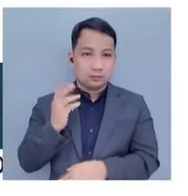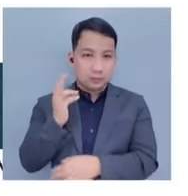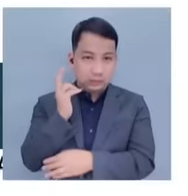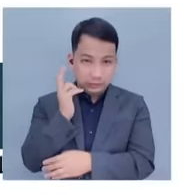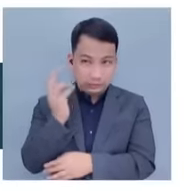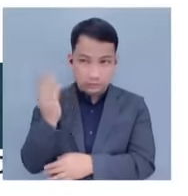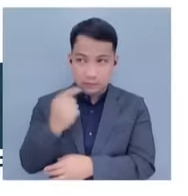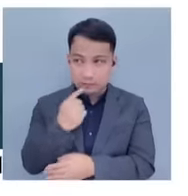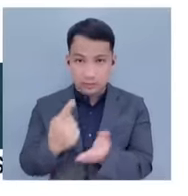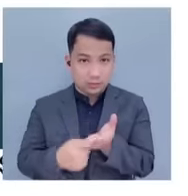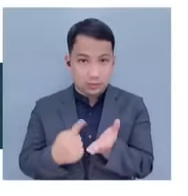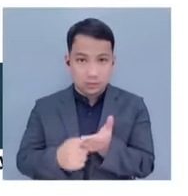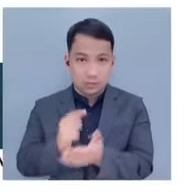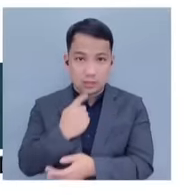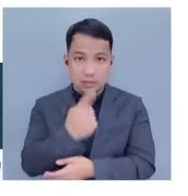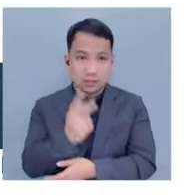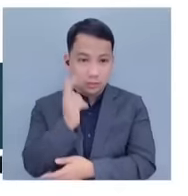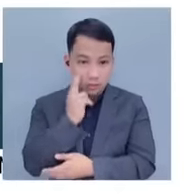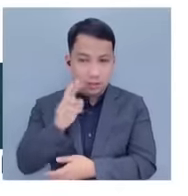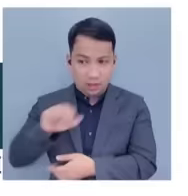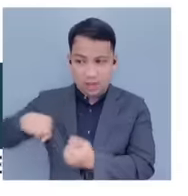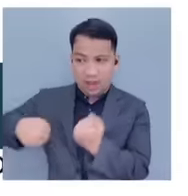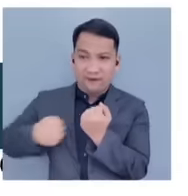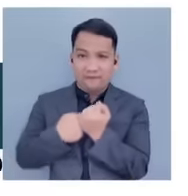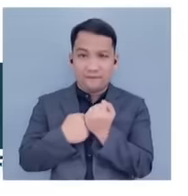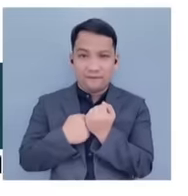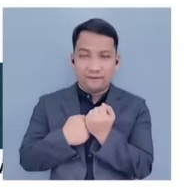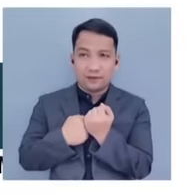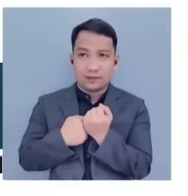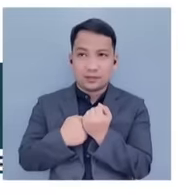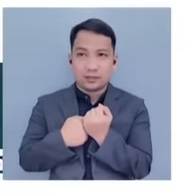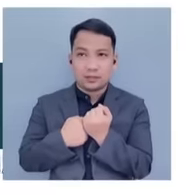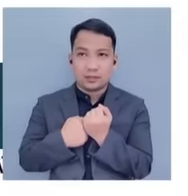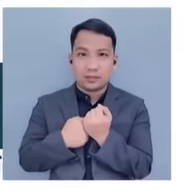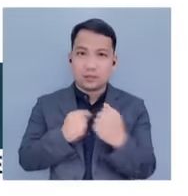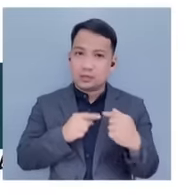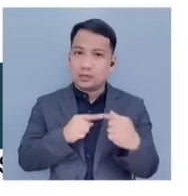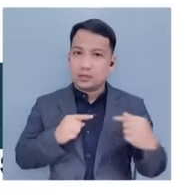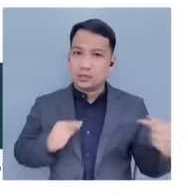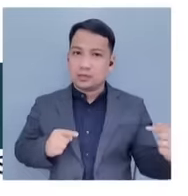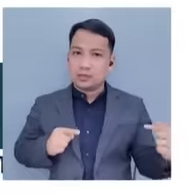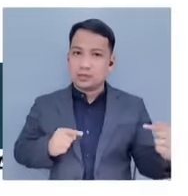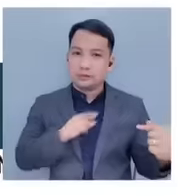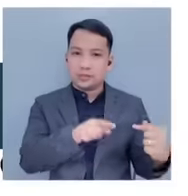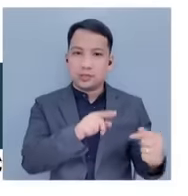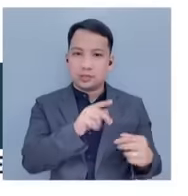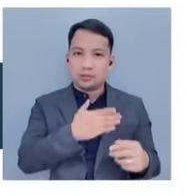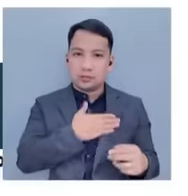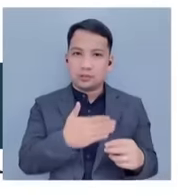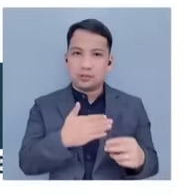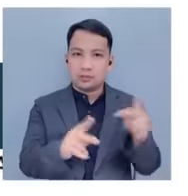there's support now for the anti-People's Initiative is just as empty?